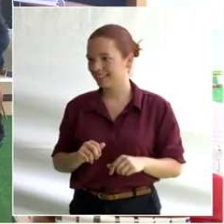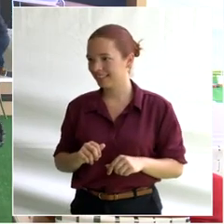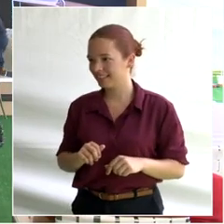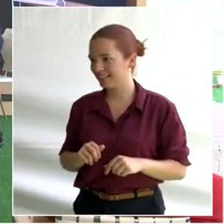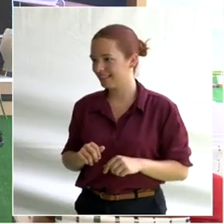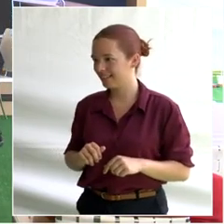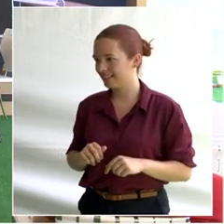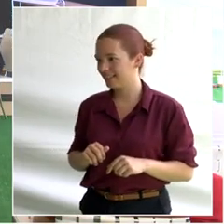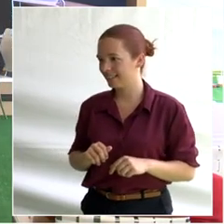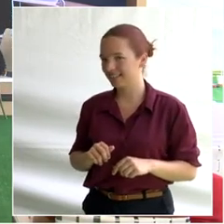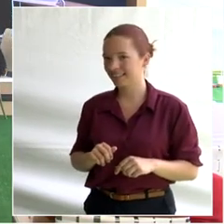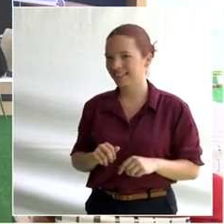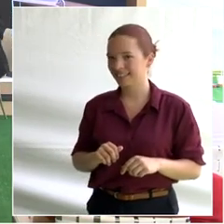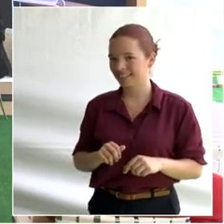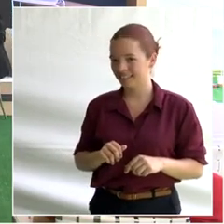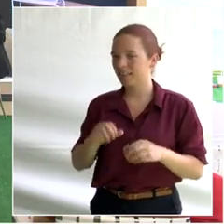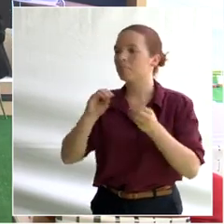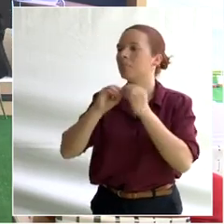Chip number 7.